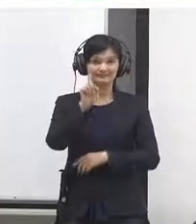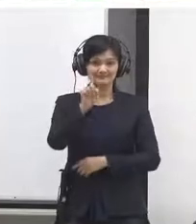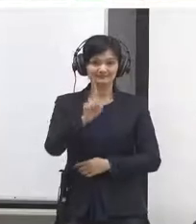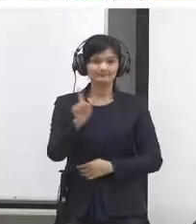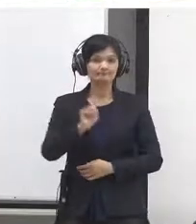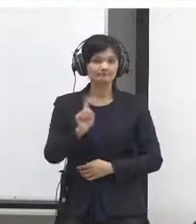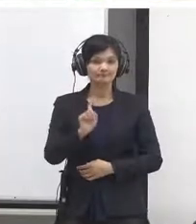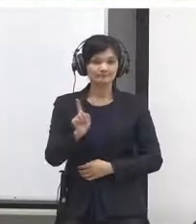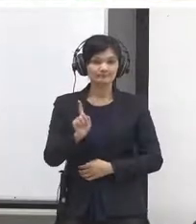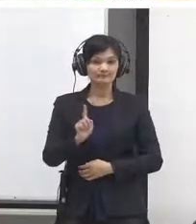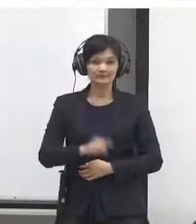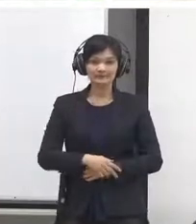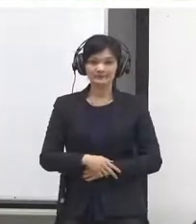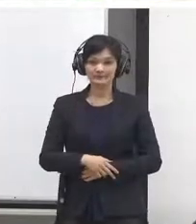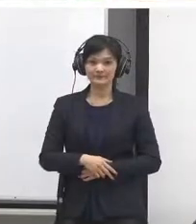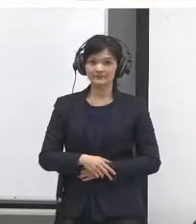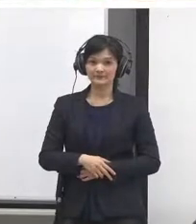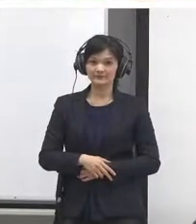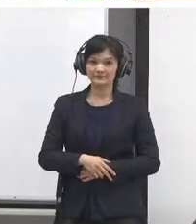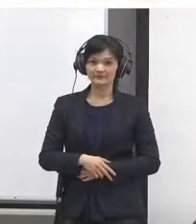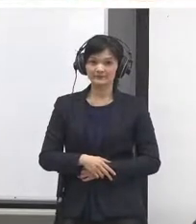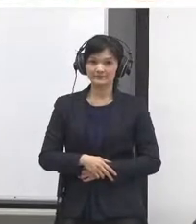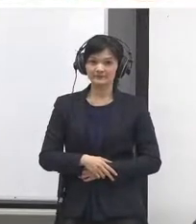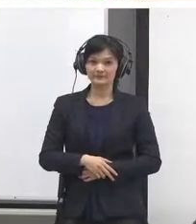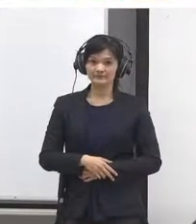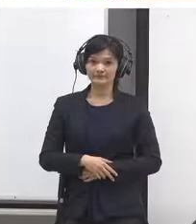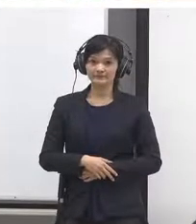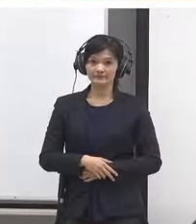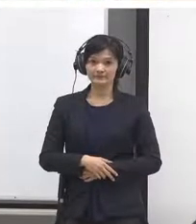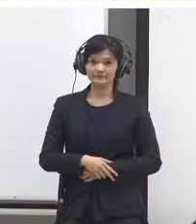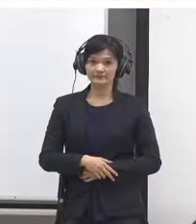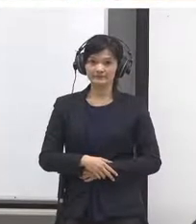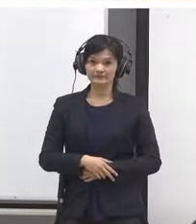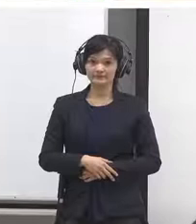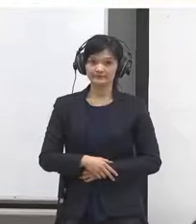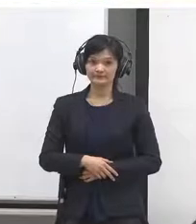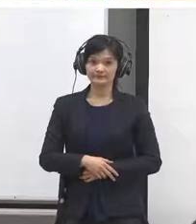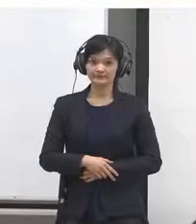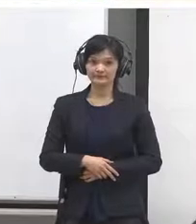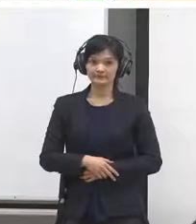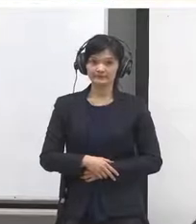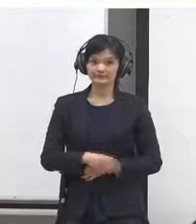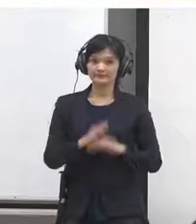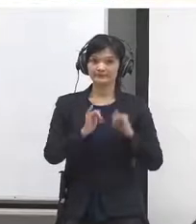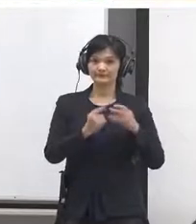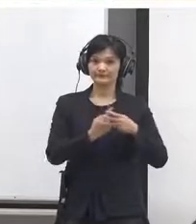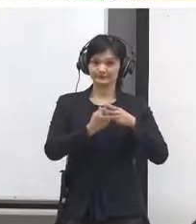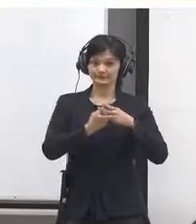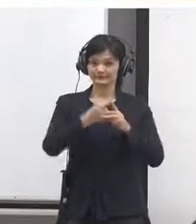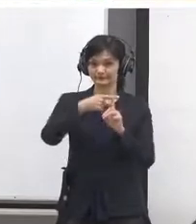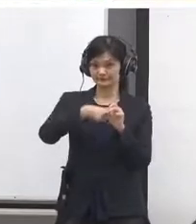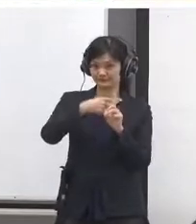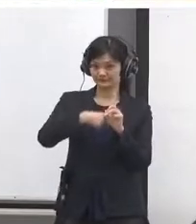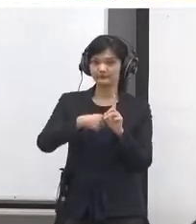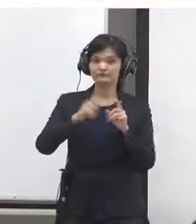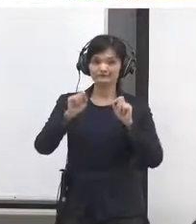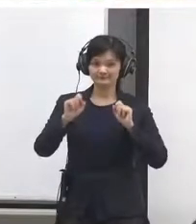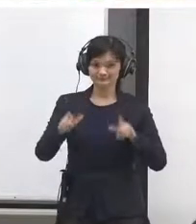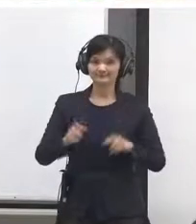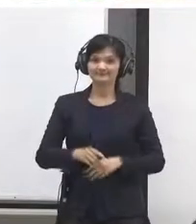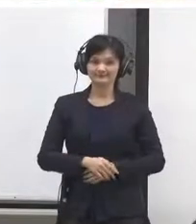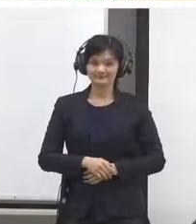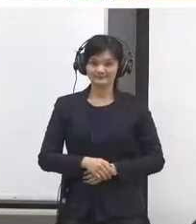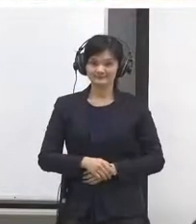of enthusiasm about the democracy is a little bit different, because